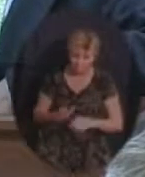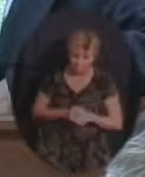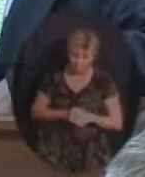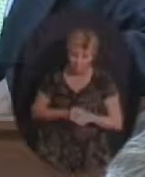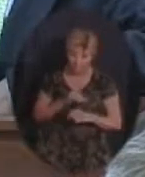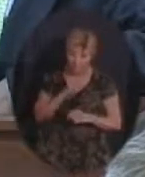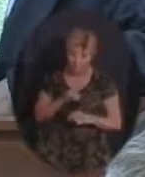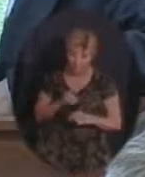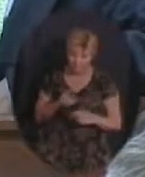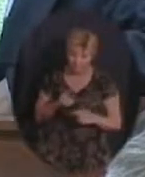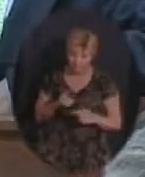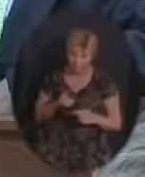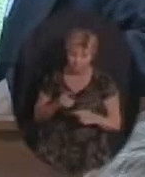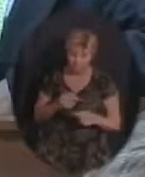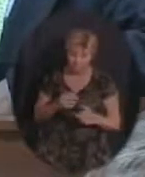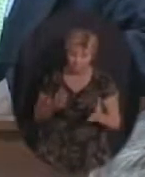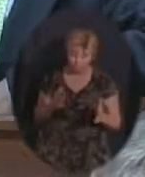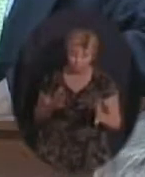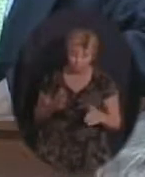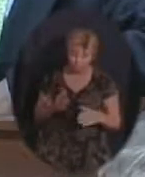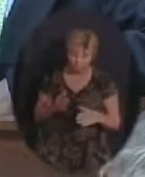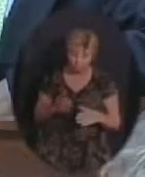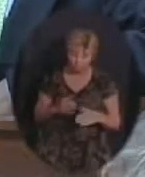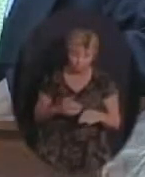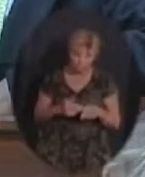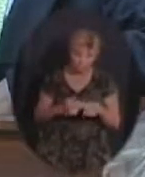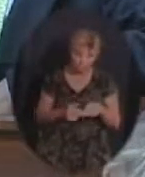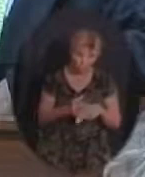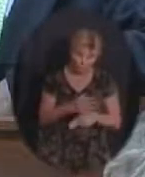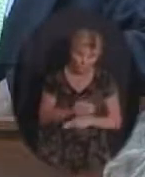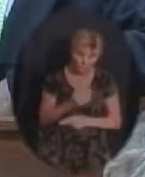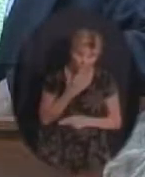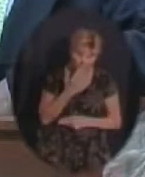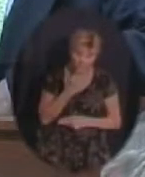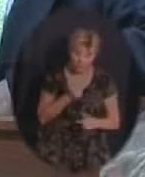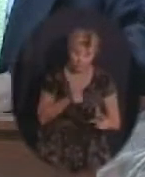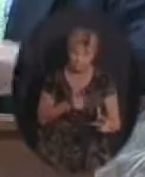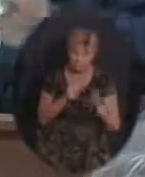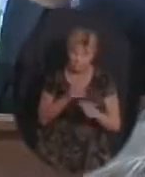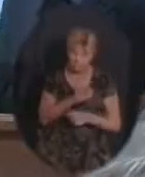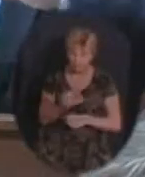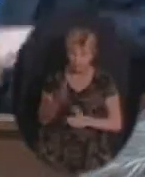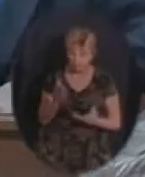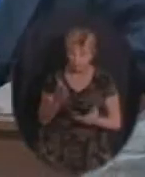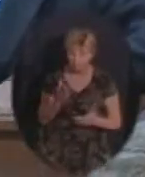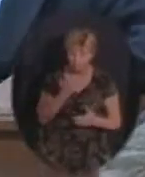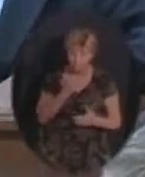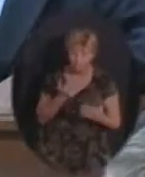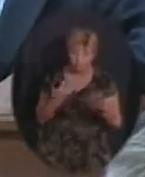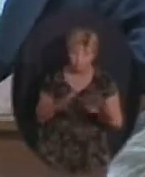their proposal for your consideration. And I'm going to have to